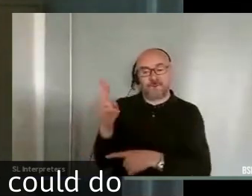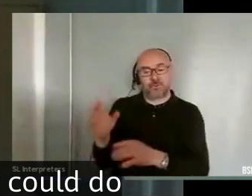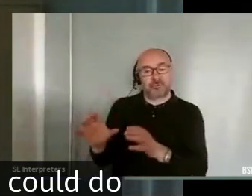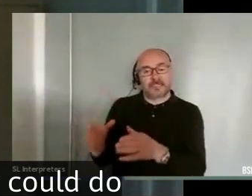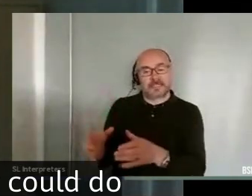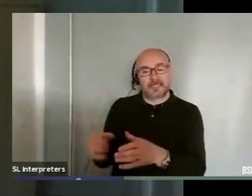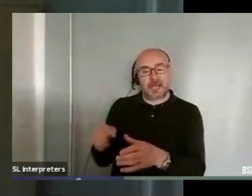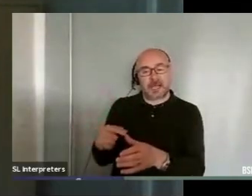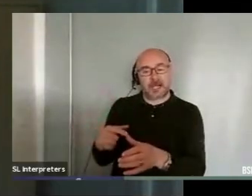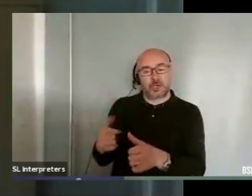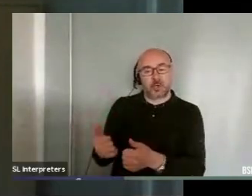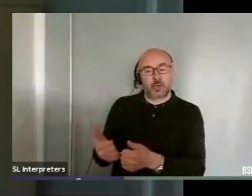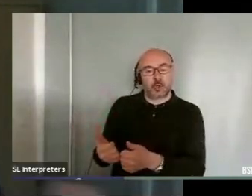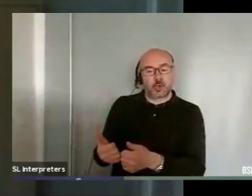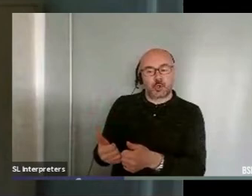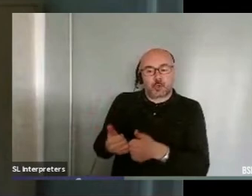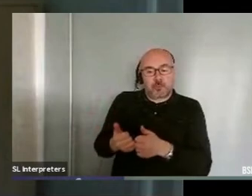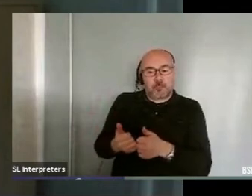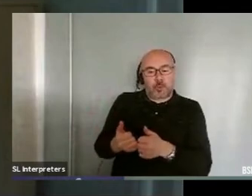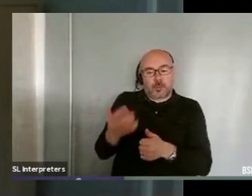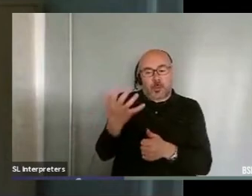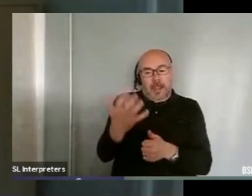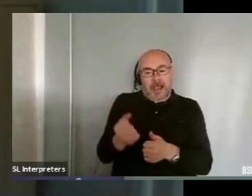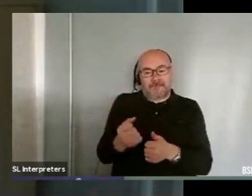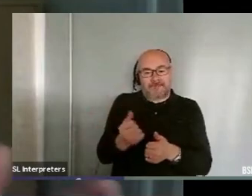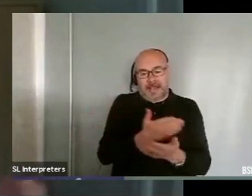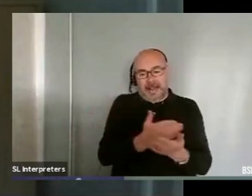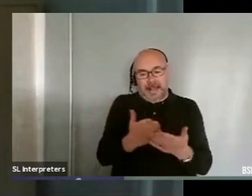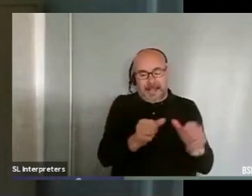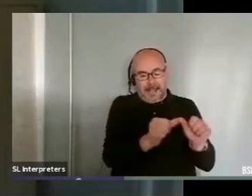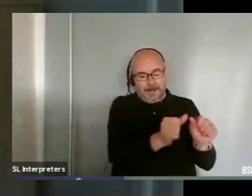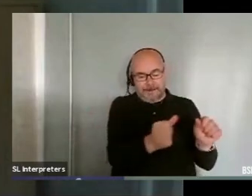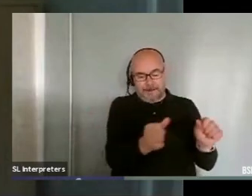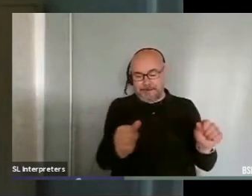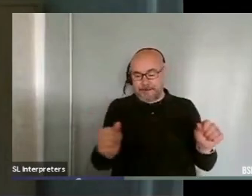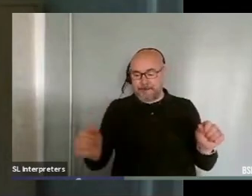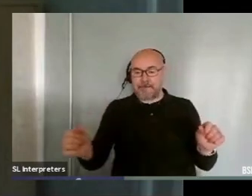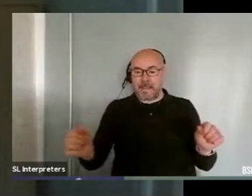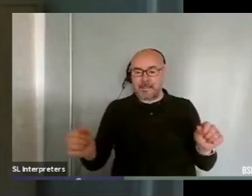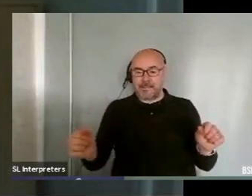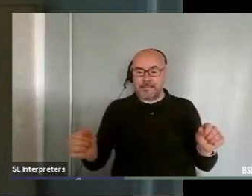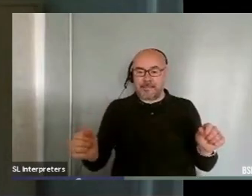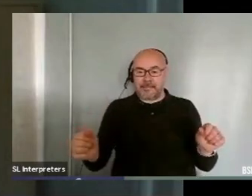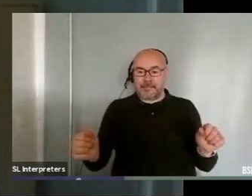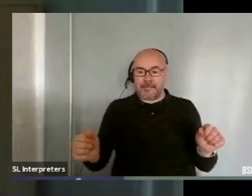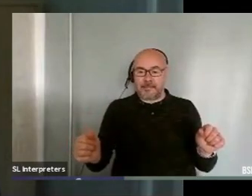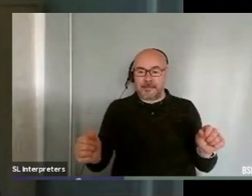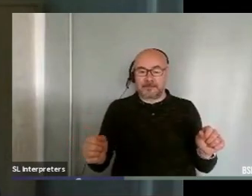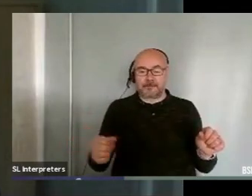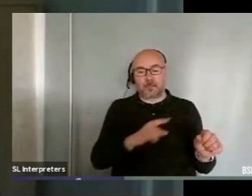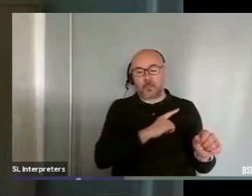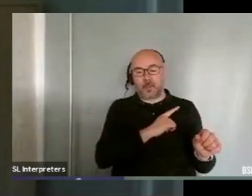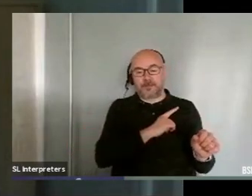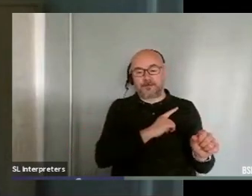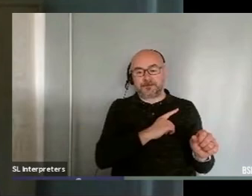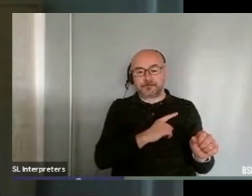movement, not a disconnected movement. And often what happens is that, you will